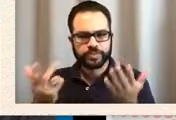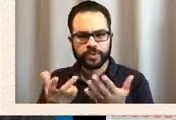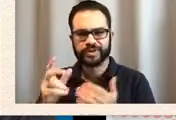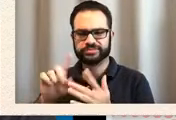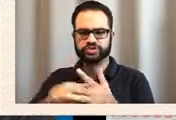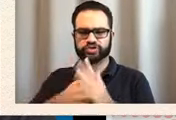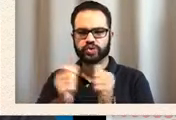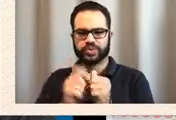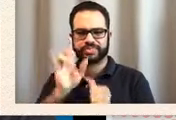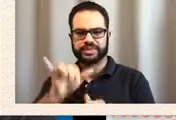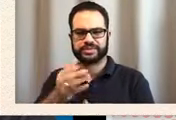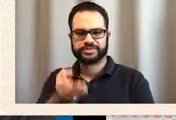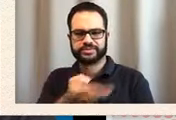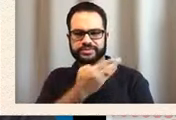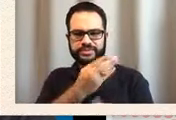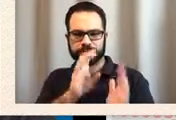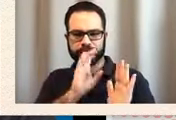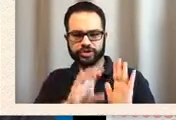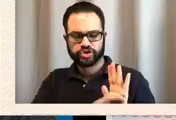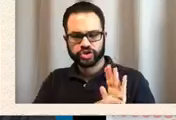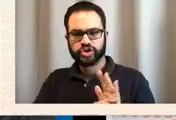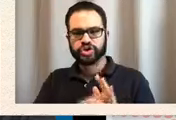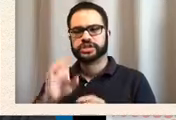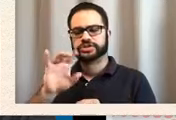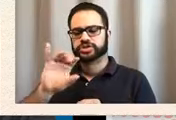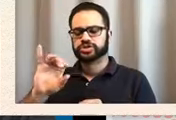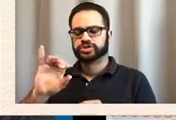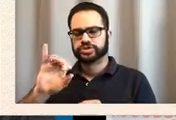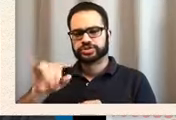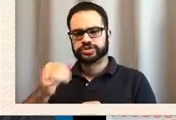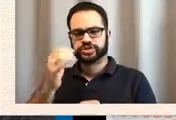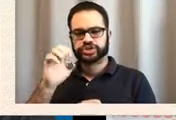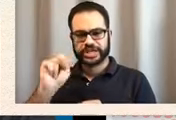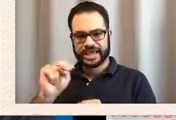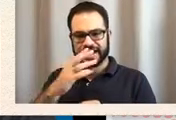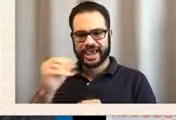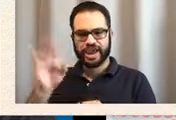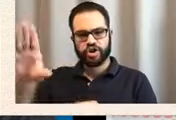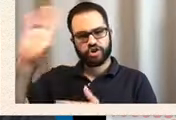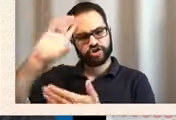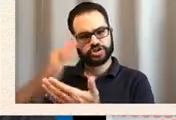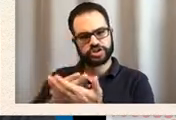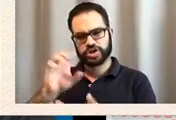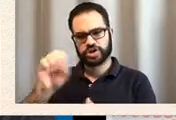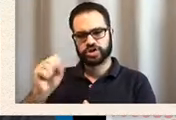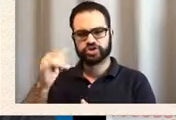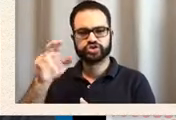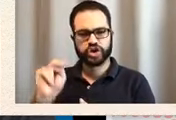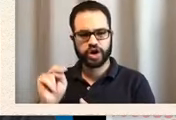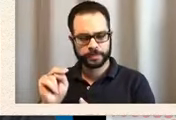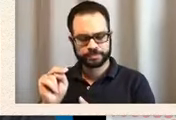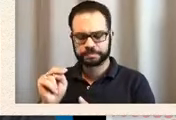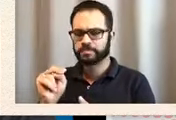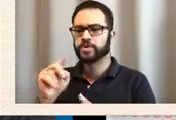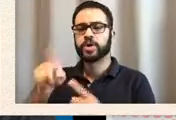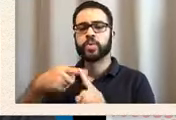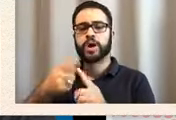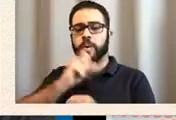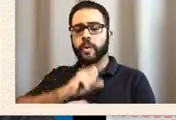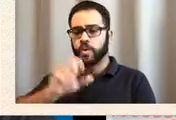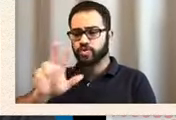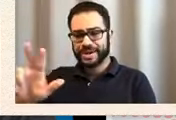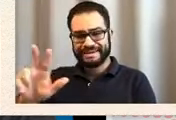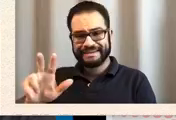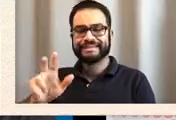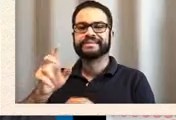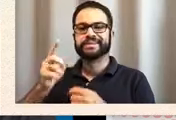Jen and her son, Sean. And when Sean was 3 years old, Jen was wondering why wasn't there really a mechanism or